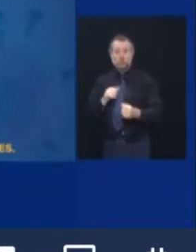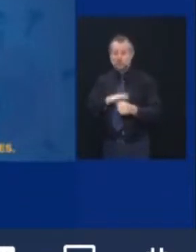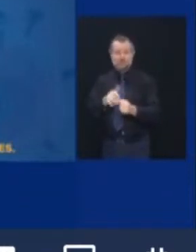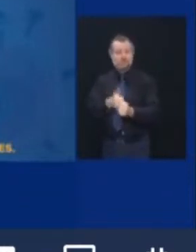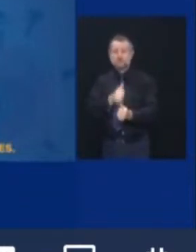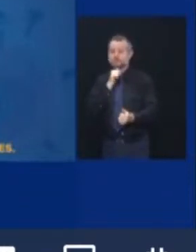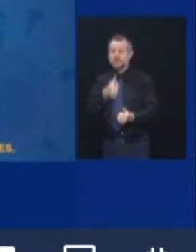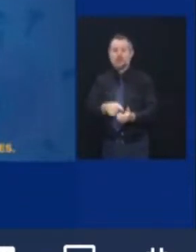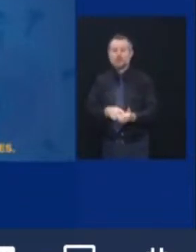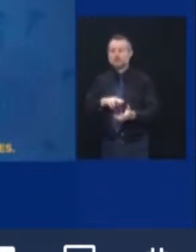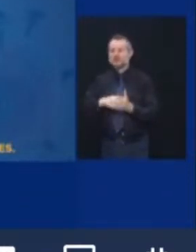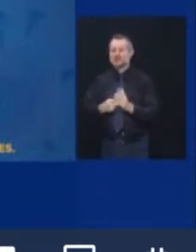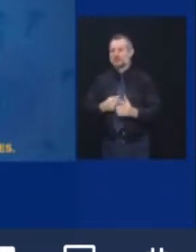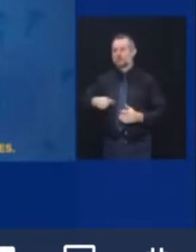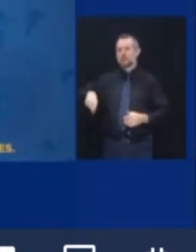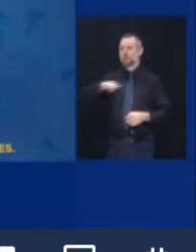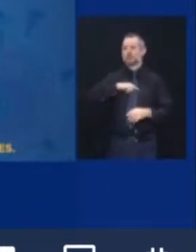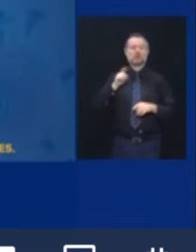can we.